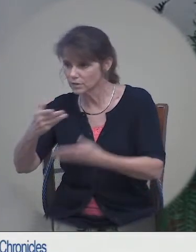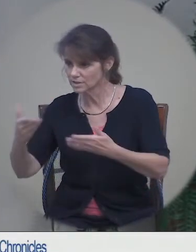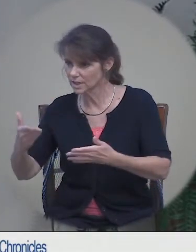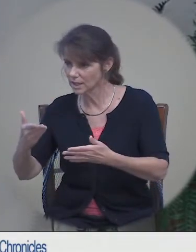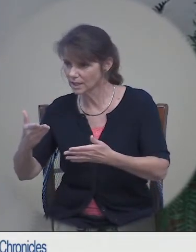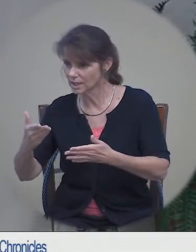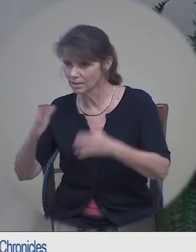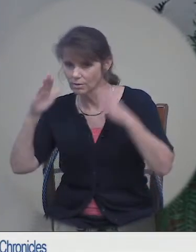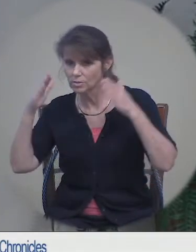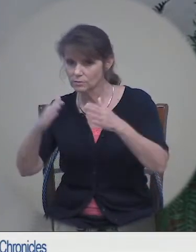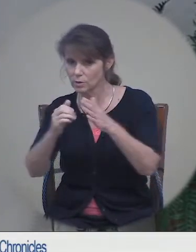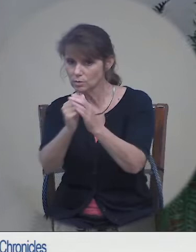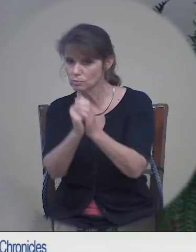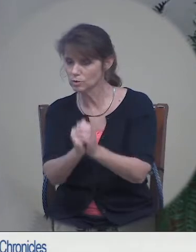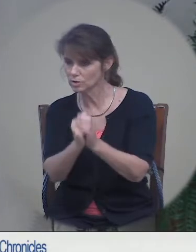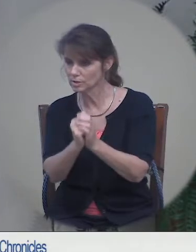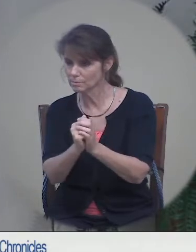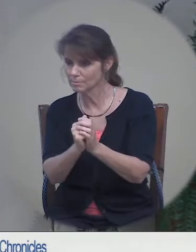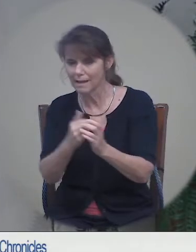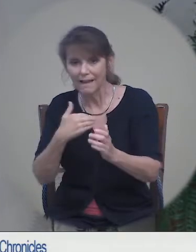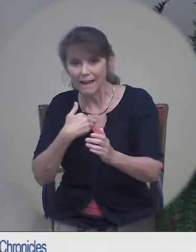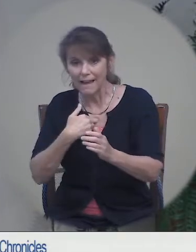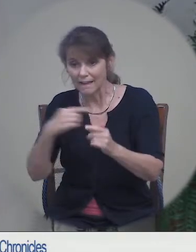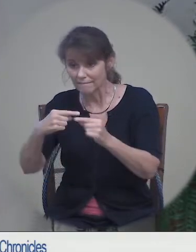Assyria breathing down your neck.